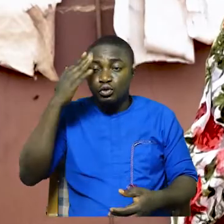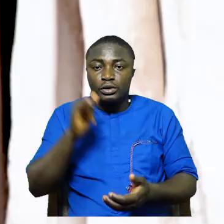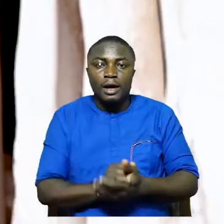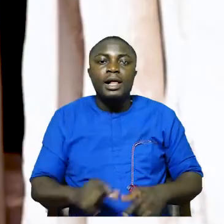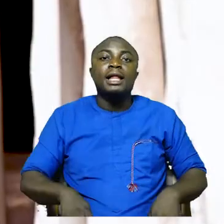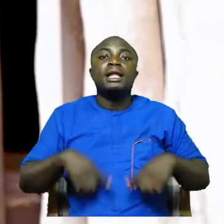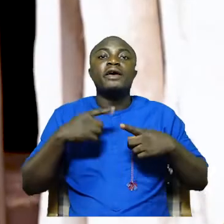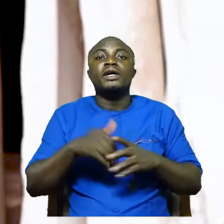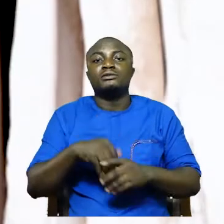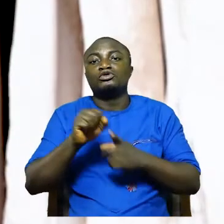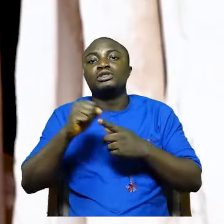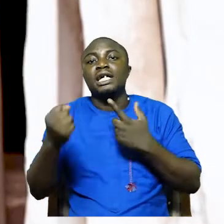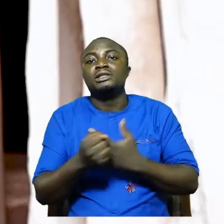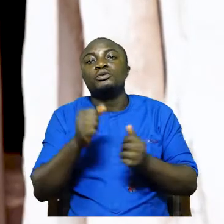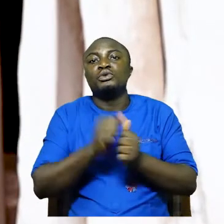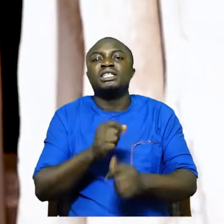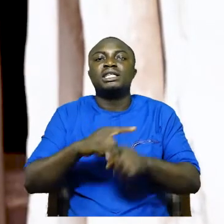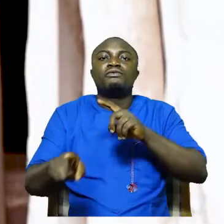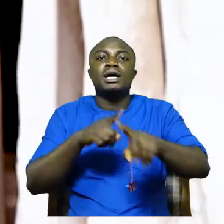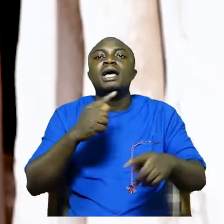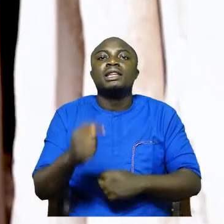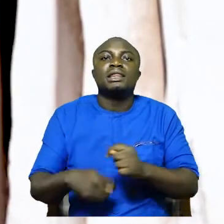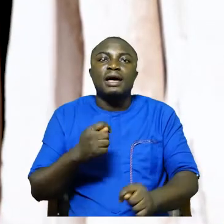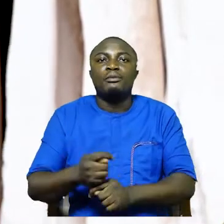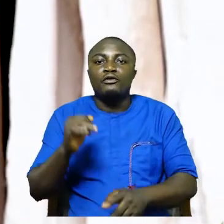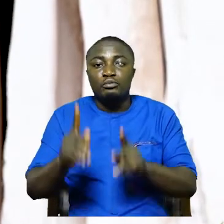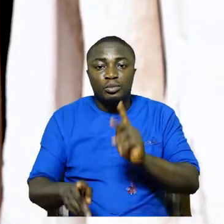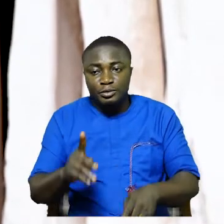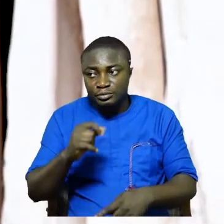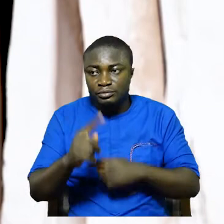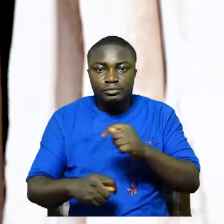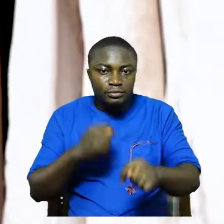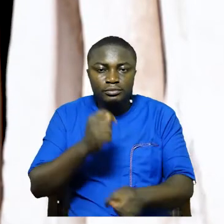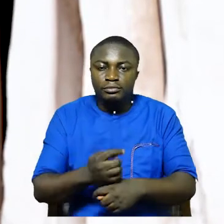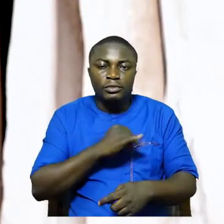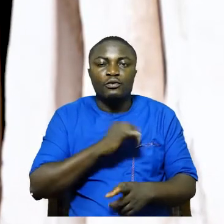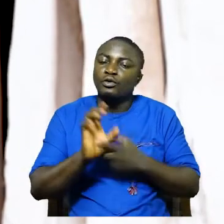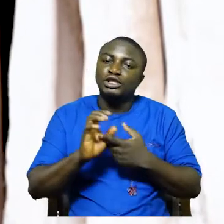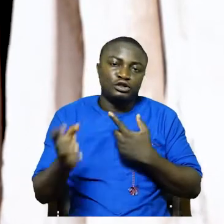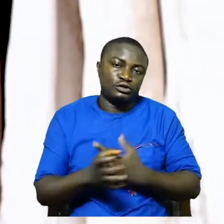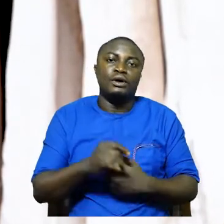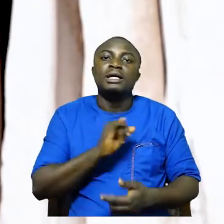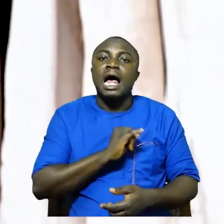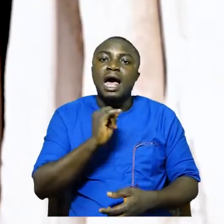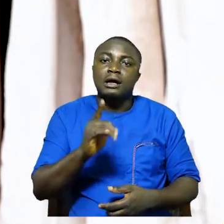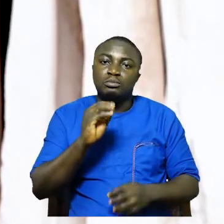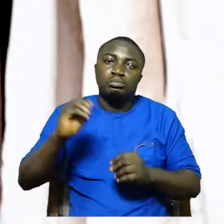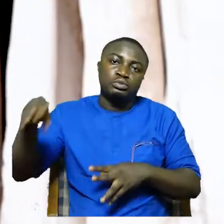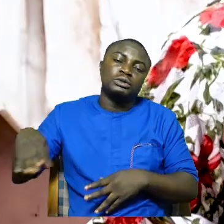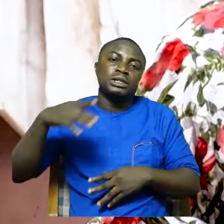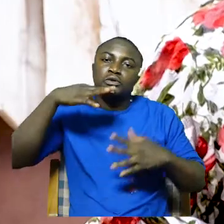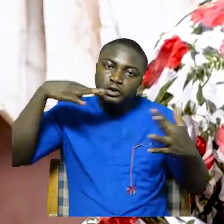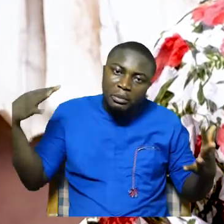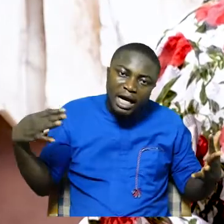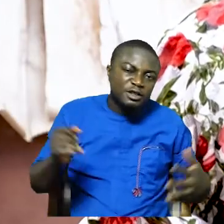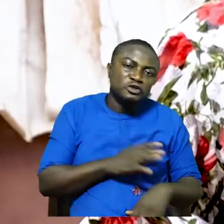happiness. It's very important for us to know that we live in a society with different types of people, with different types of condition,